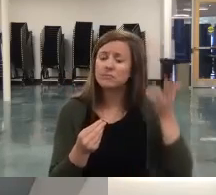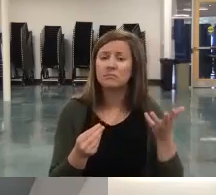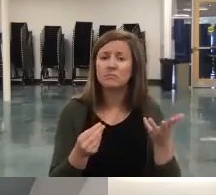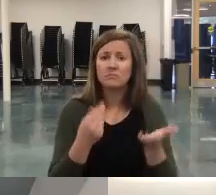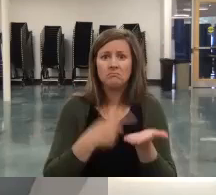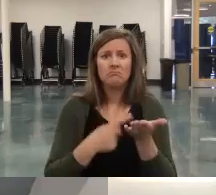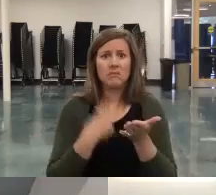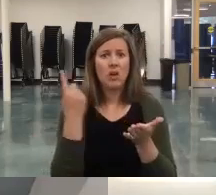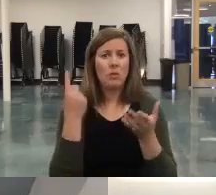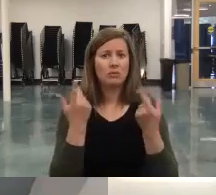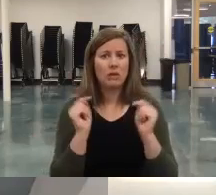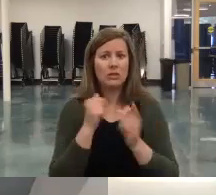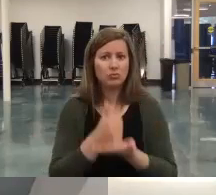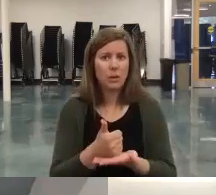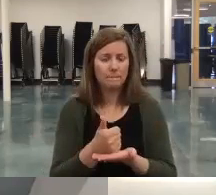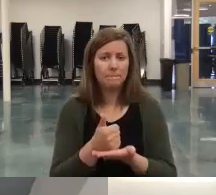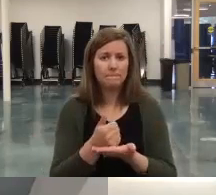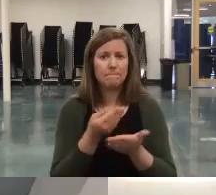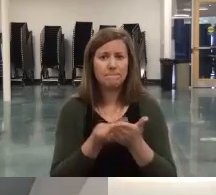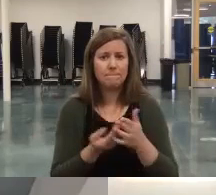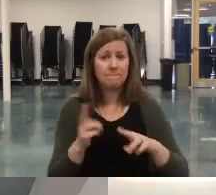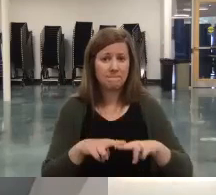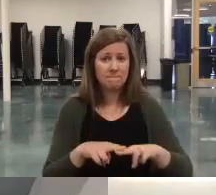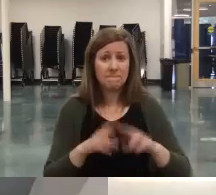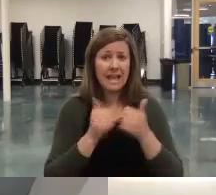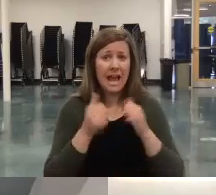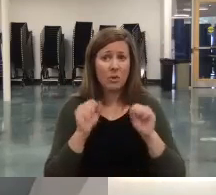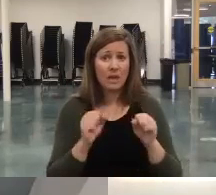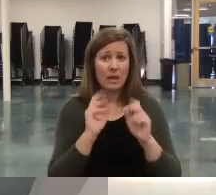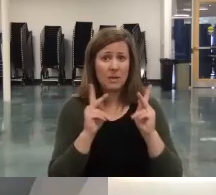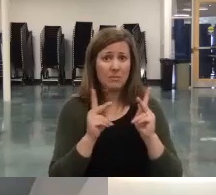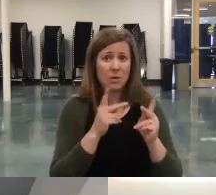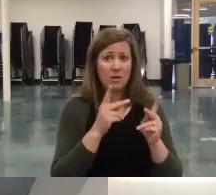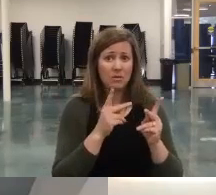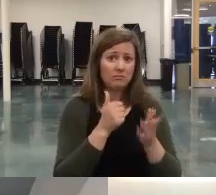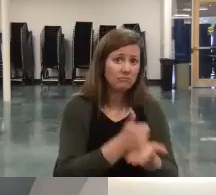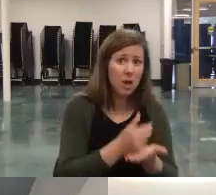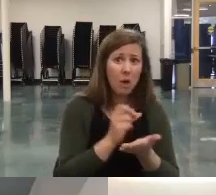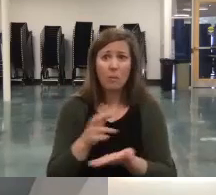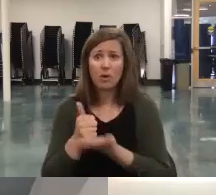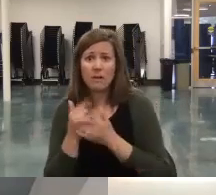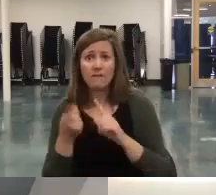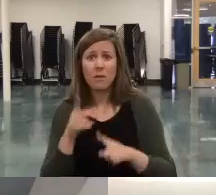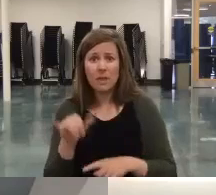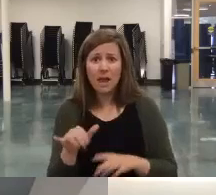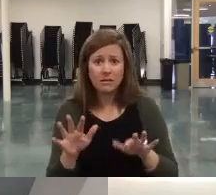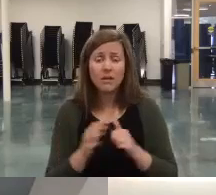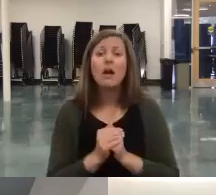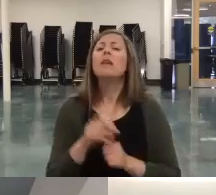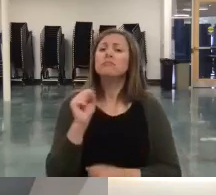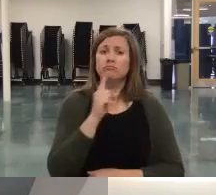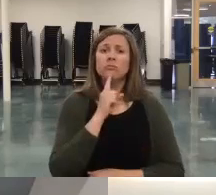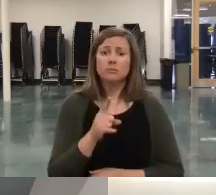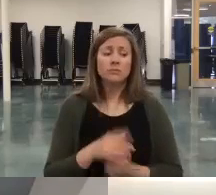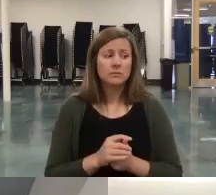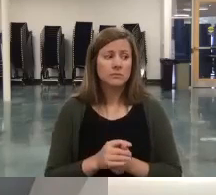to raise funds. Can you tell us a little bit about how folks can get help and give help to Mary Lee Johnston? Certainly. We